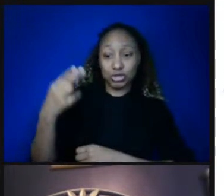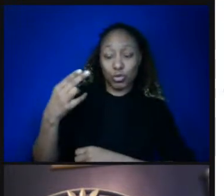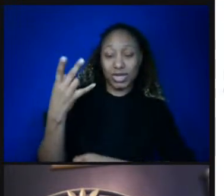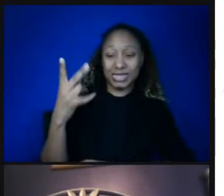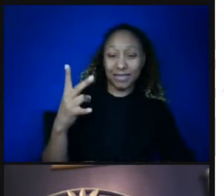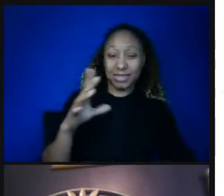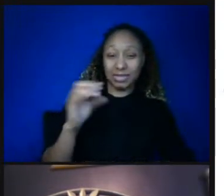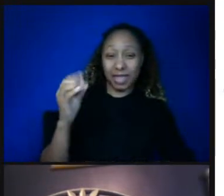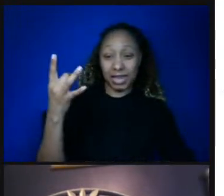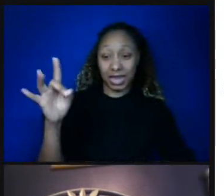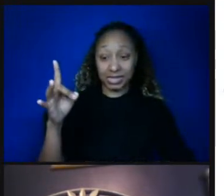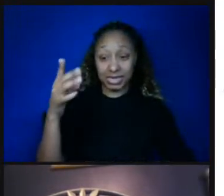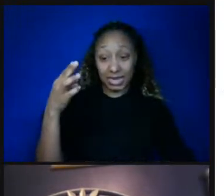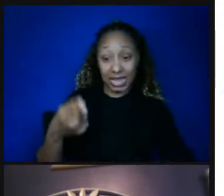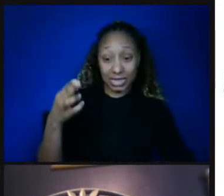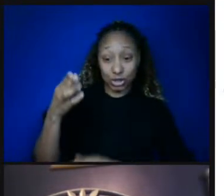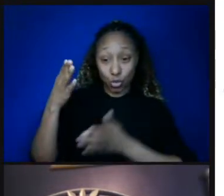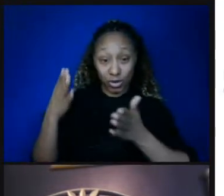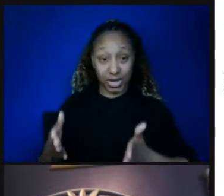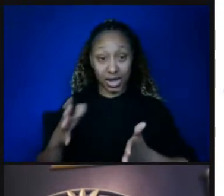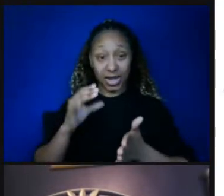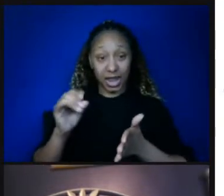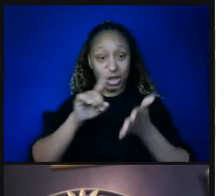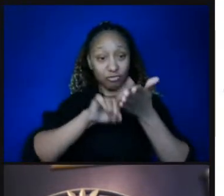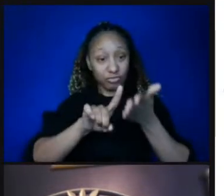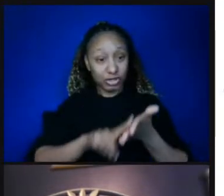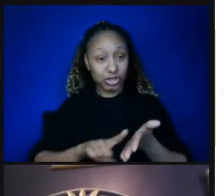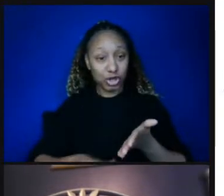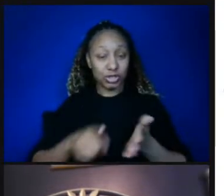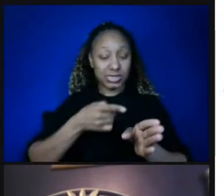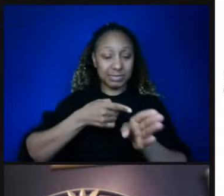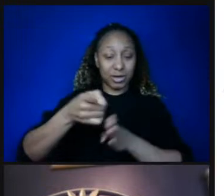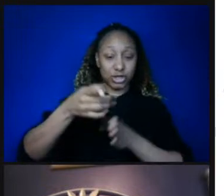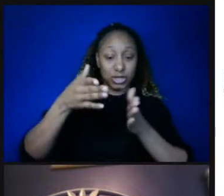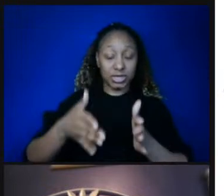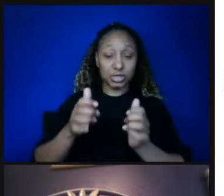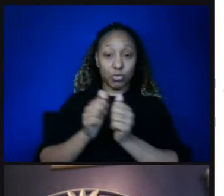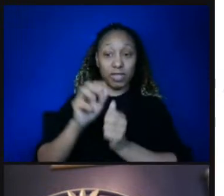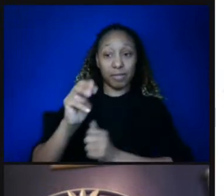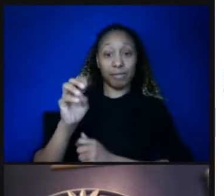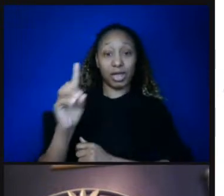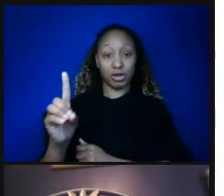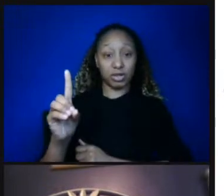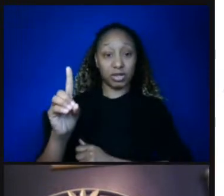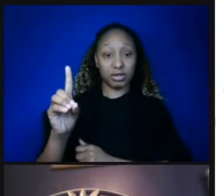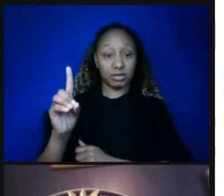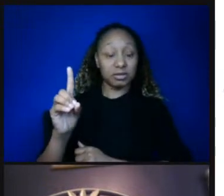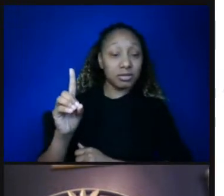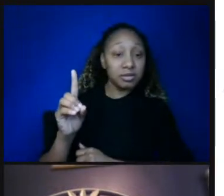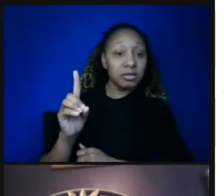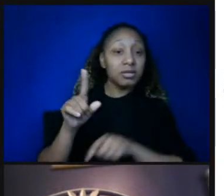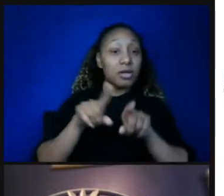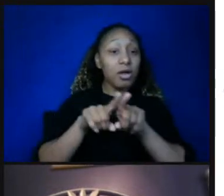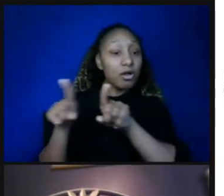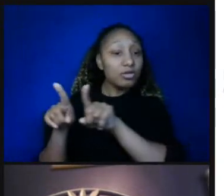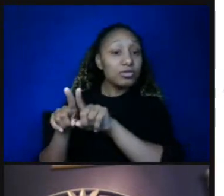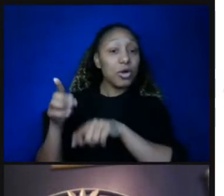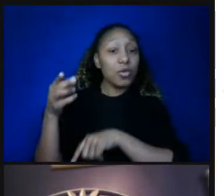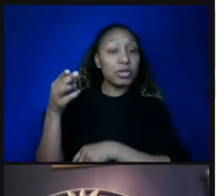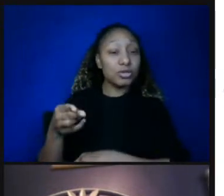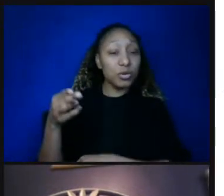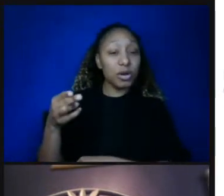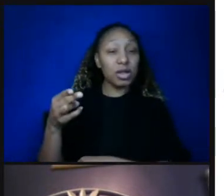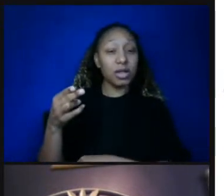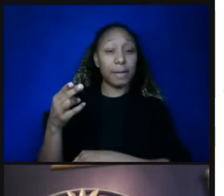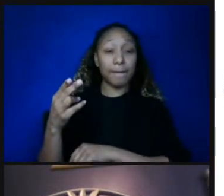century, and a contractual research and preservation specialist with Maryland State Archives. I am also the Algonkian historical